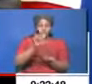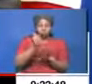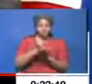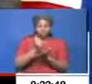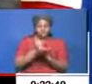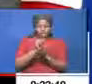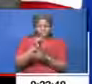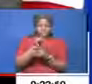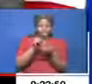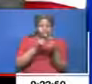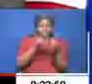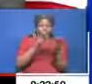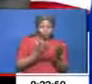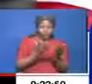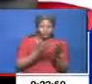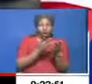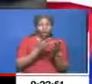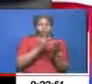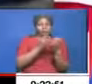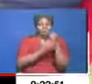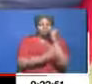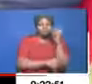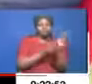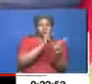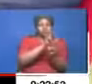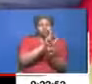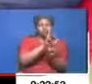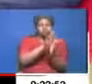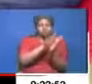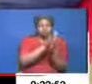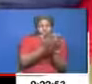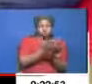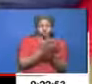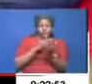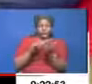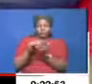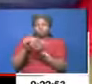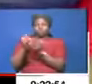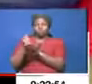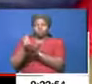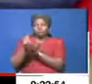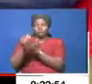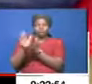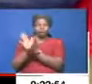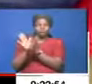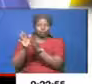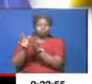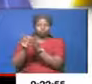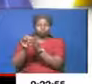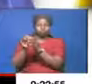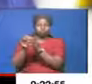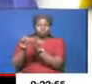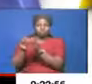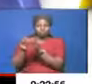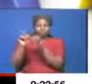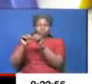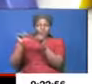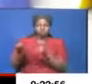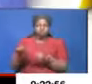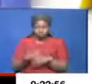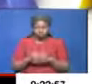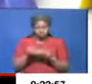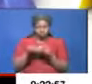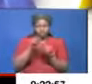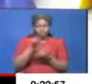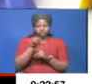bookkeeping and periodic cash accounting systems. To solve this, the Public Sector Accounting and Standards Board has imposed